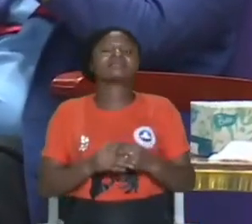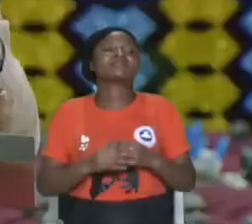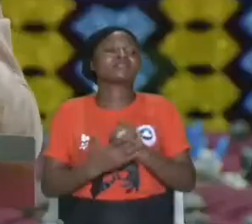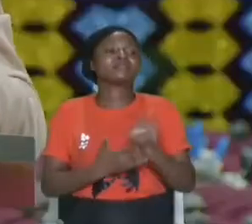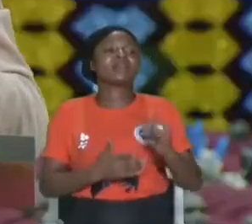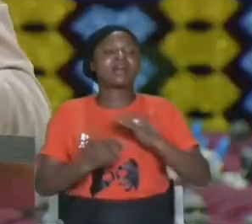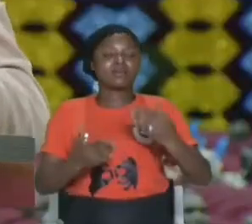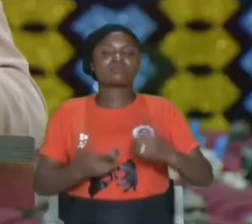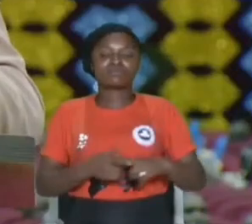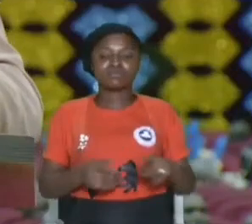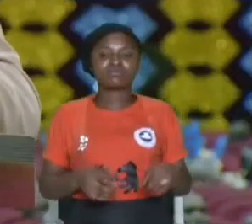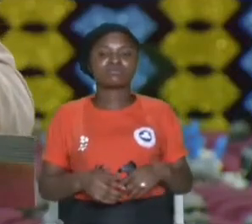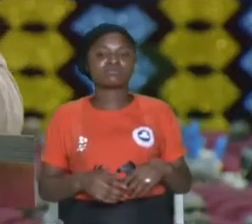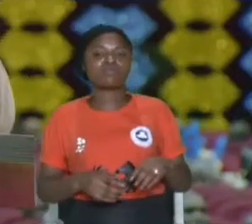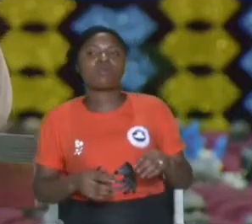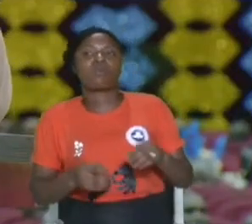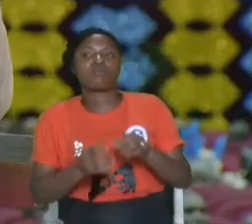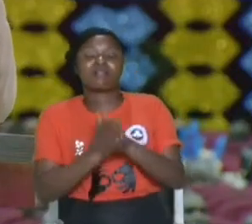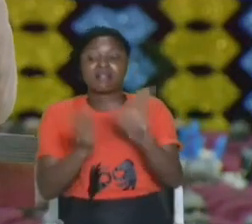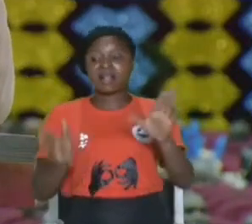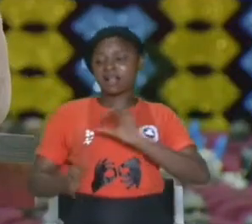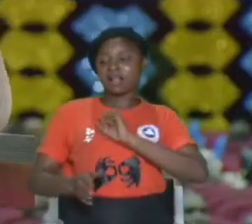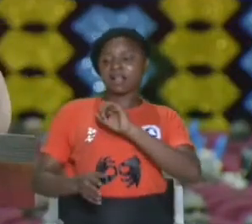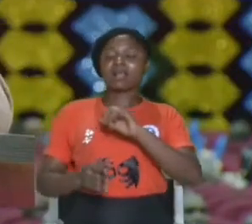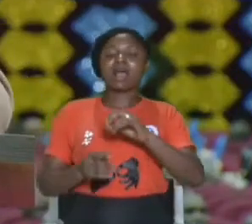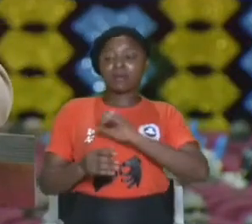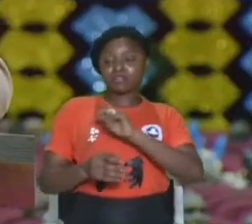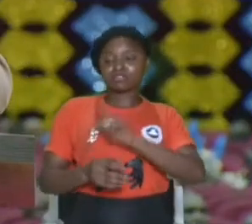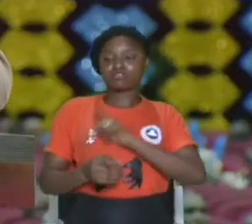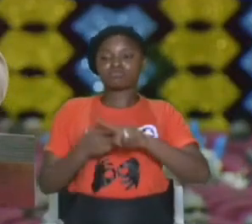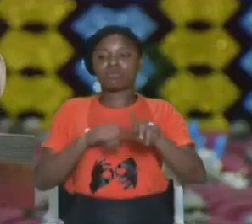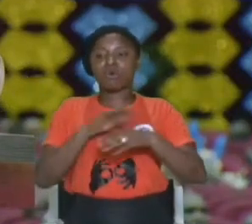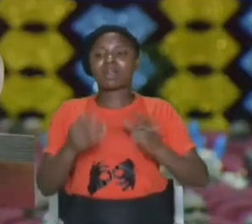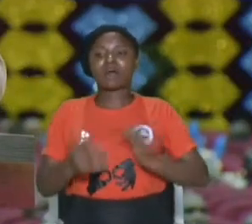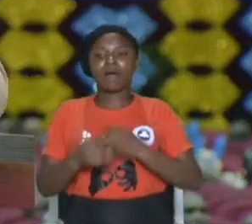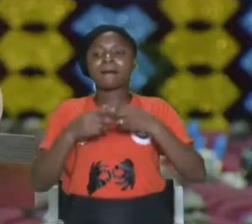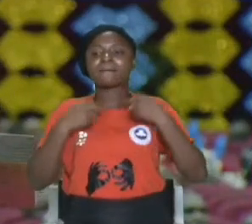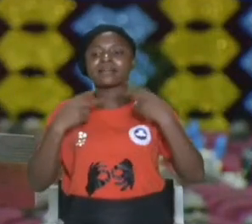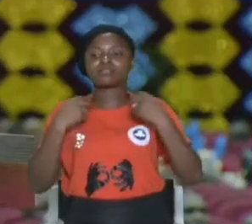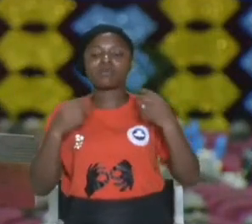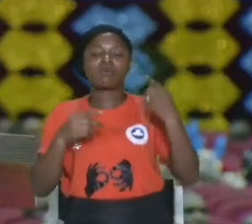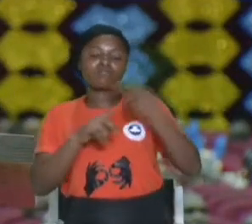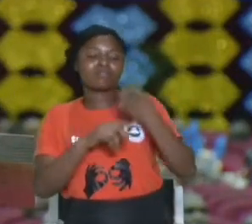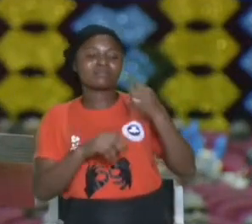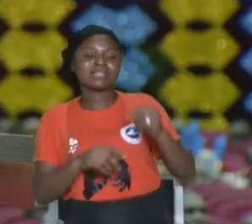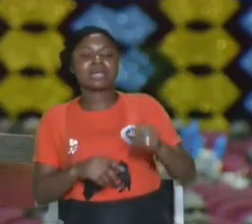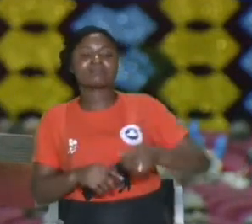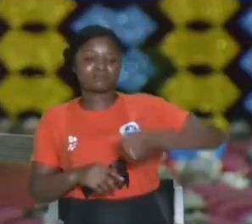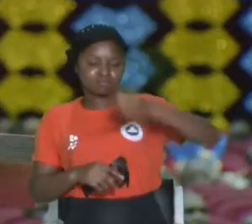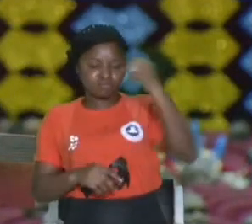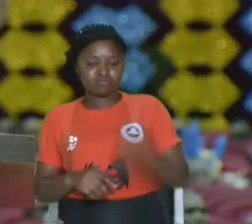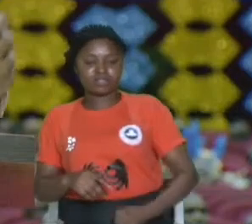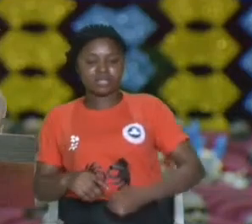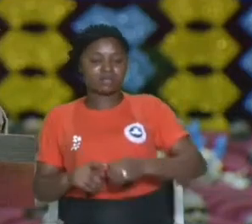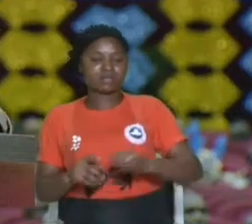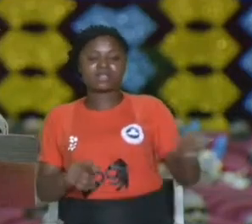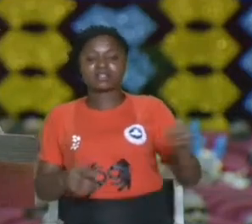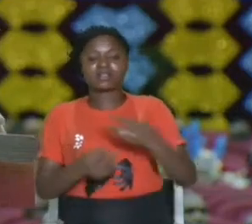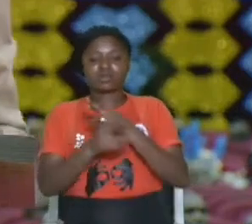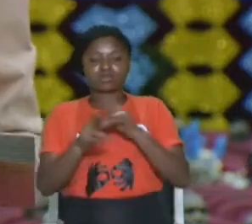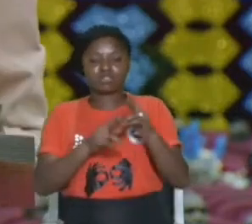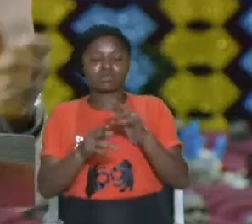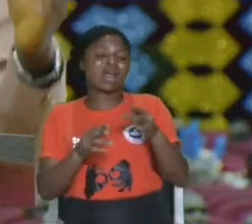to extend this appreciation also to all our pastors from the Southeast region, and especially